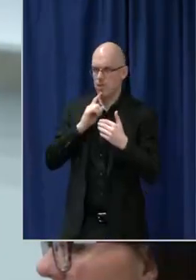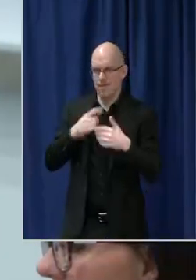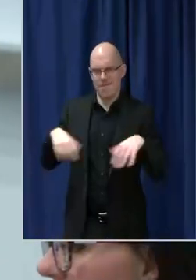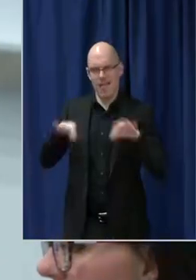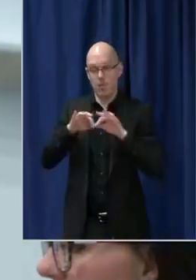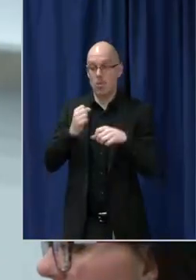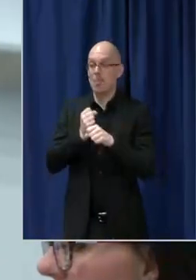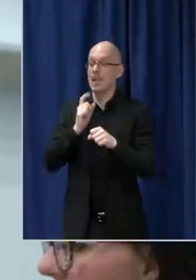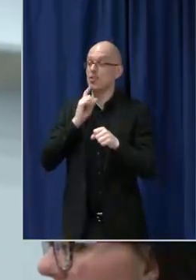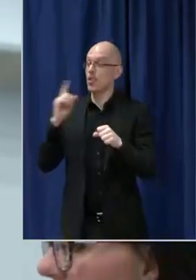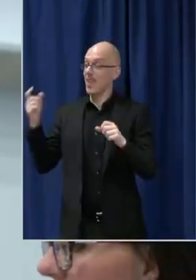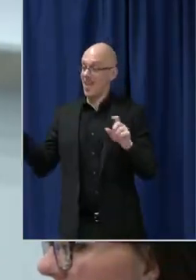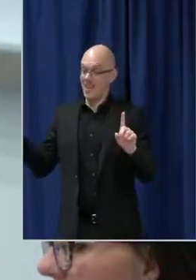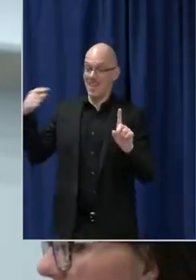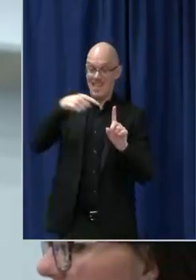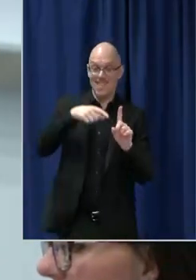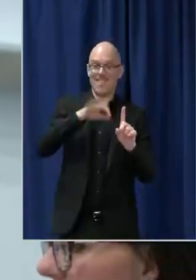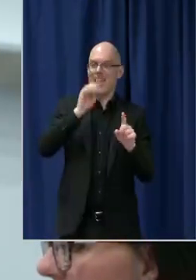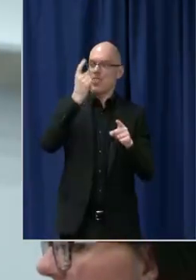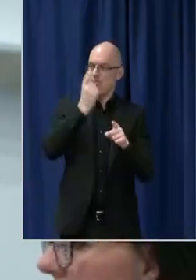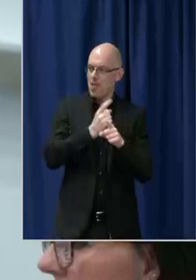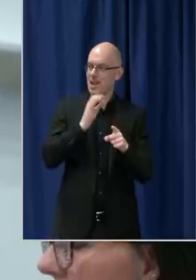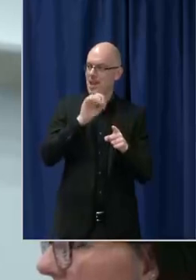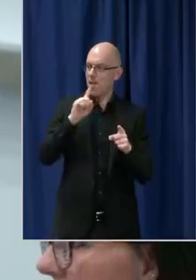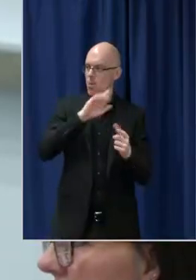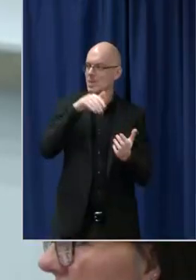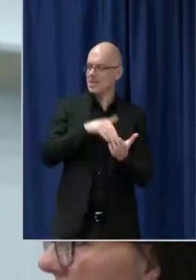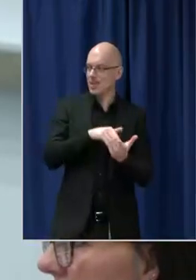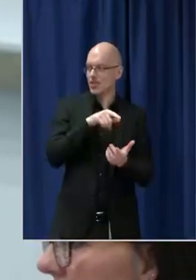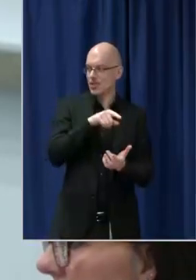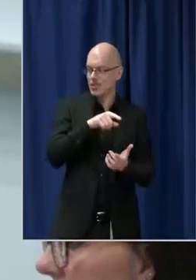right 911 center and whatever technology they have.